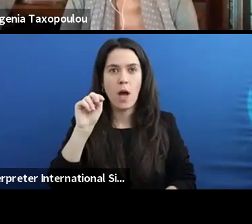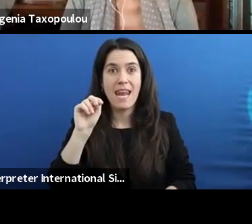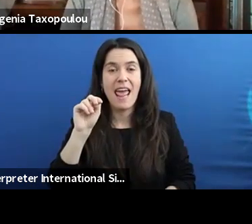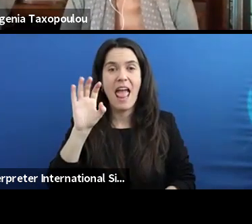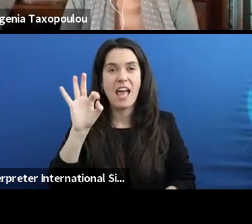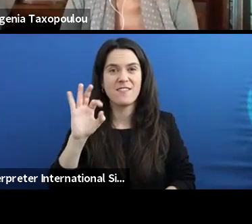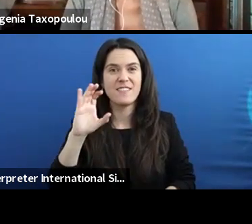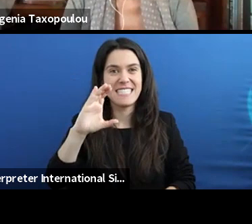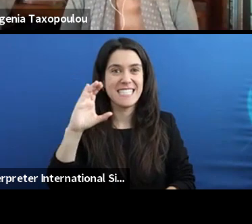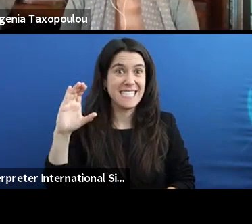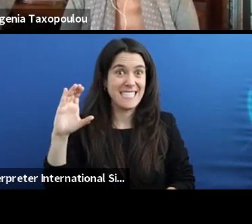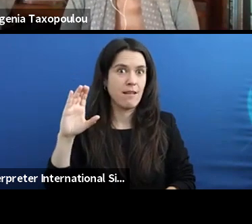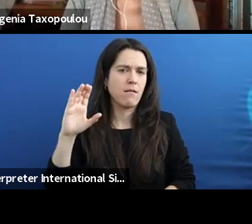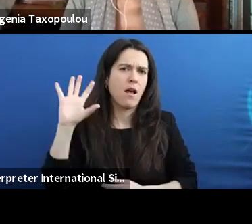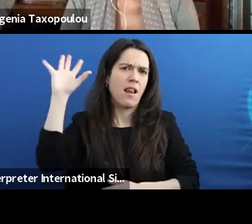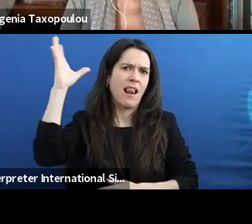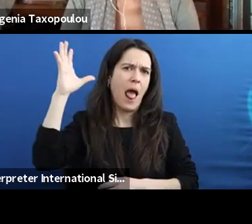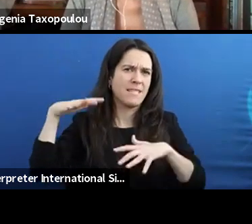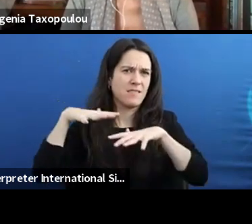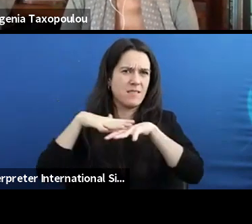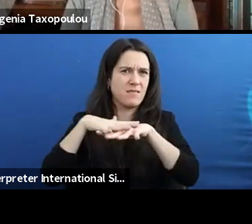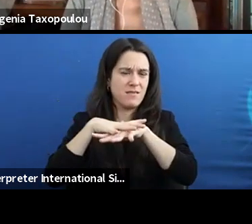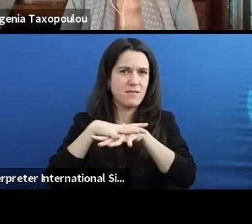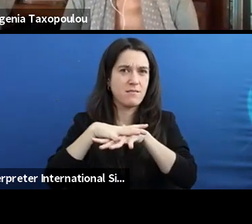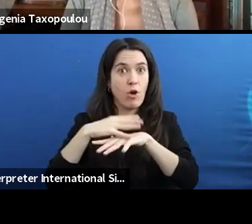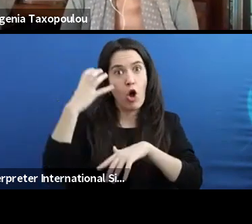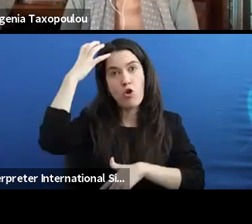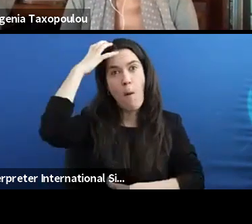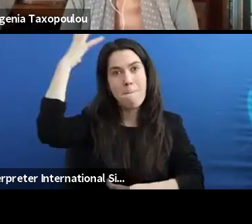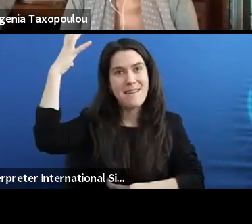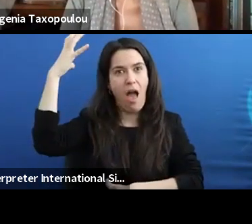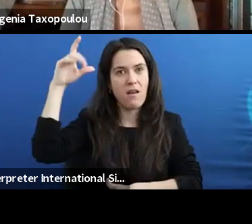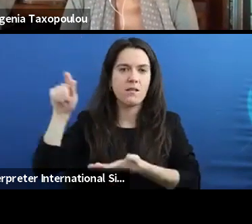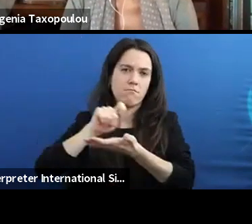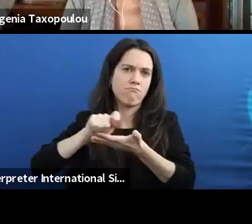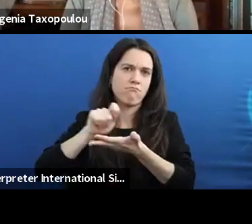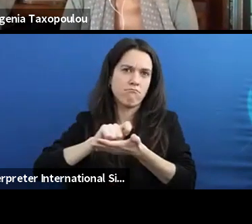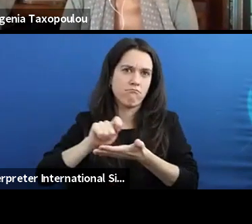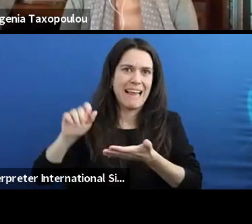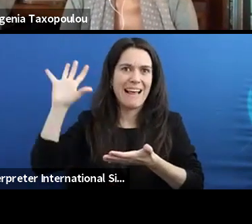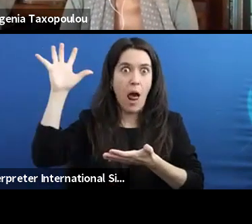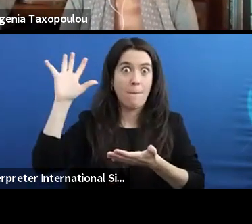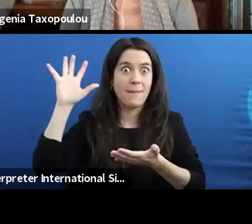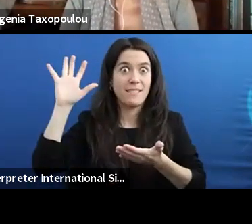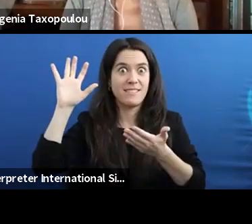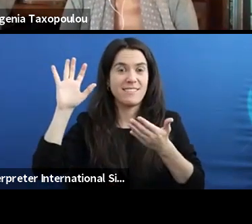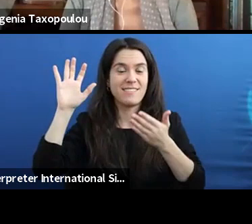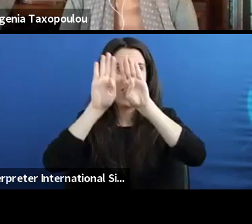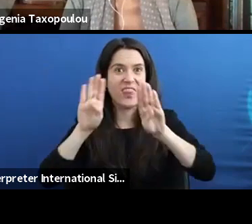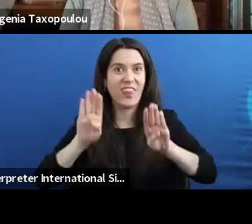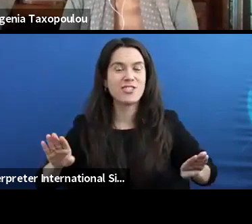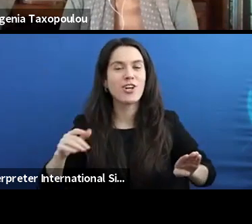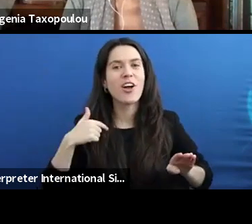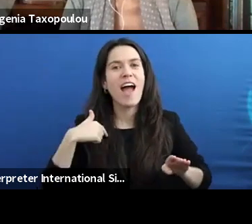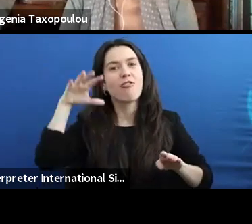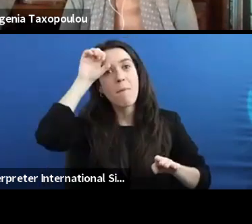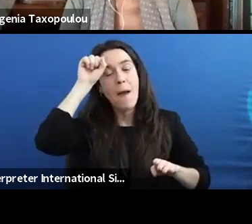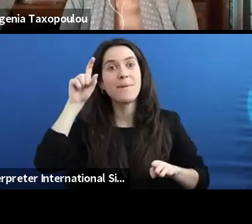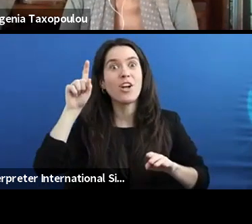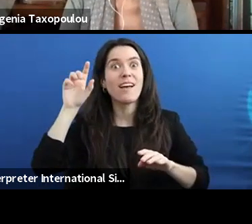Technology Center, network of the UN city in Copenhagen, wrote about the climate theater. I remember the climate pop-up theater